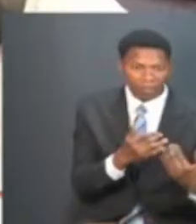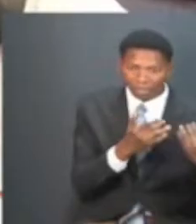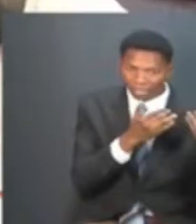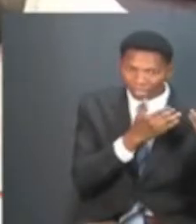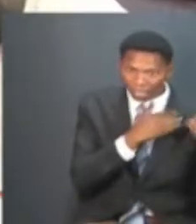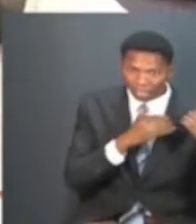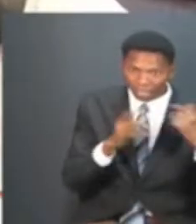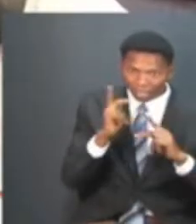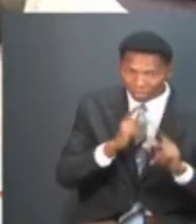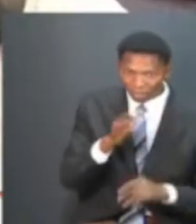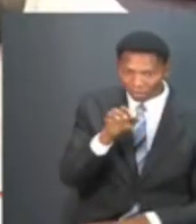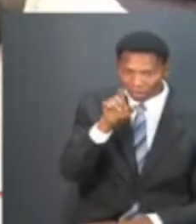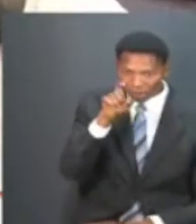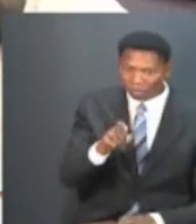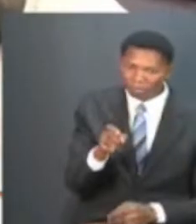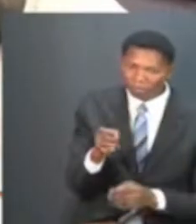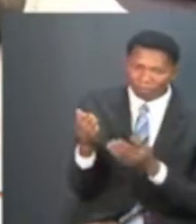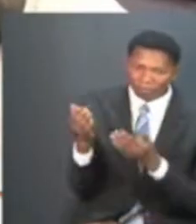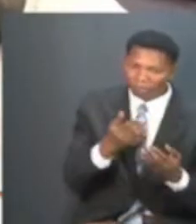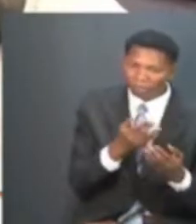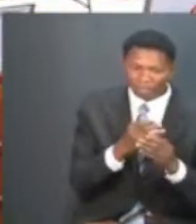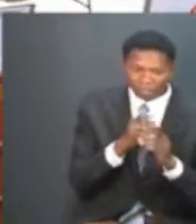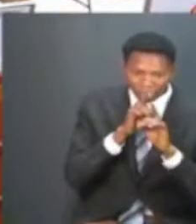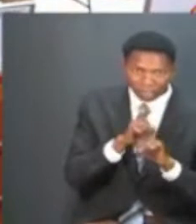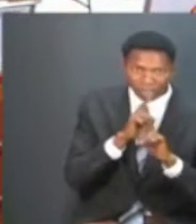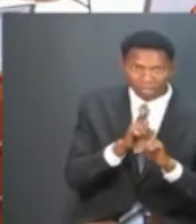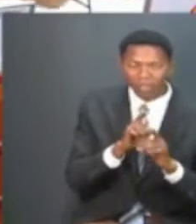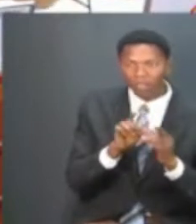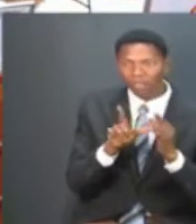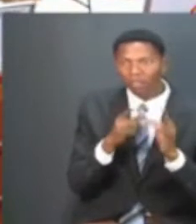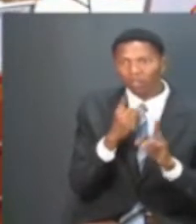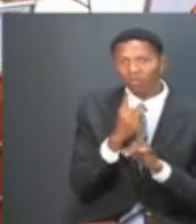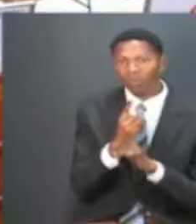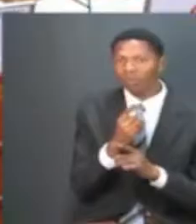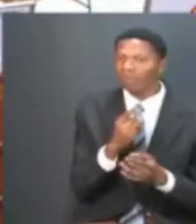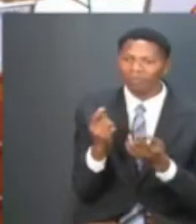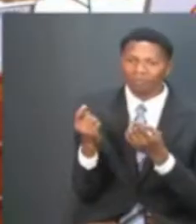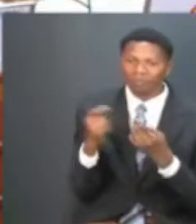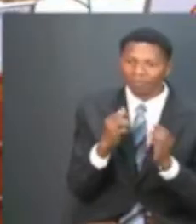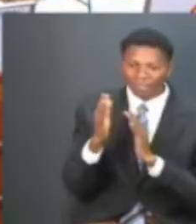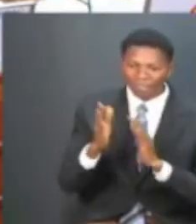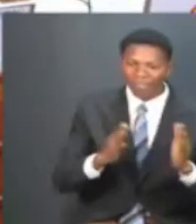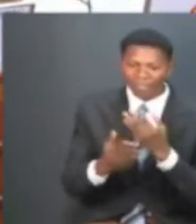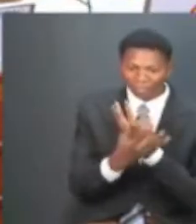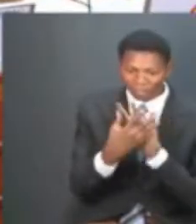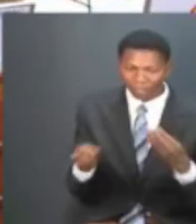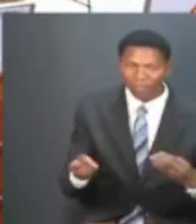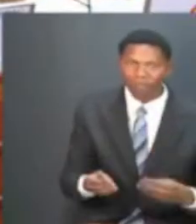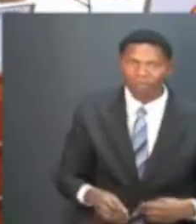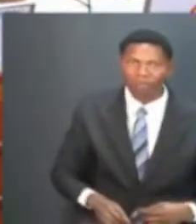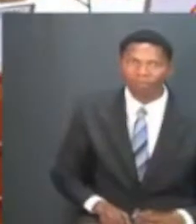would have to respond to this matter and track it down once and for all.